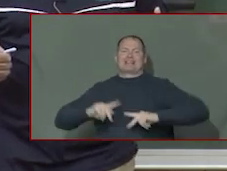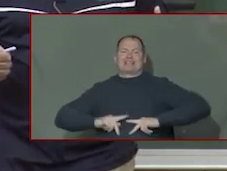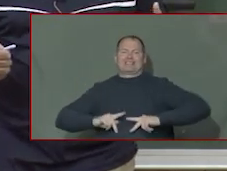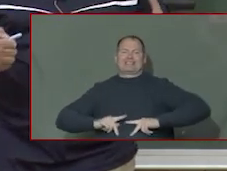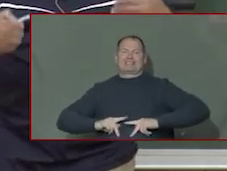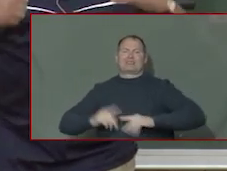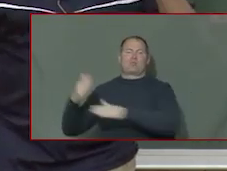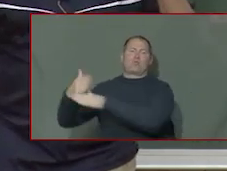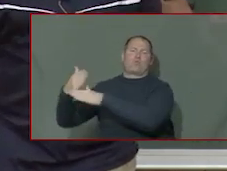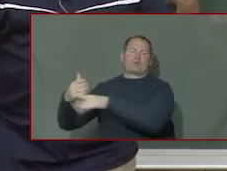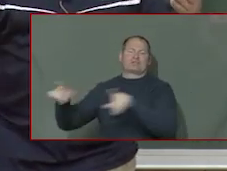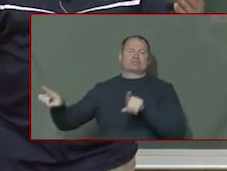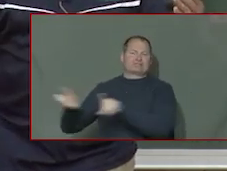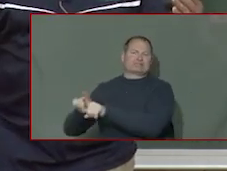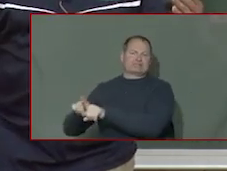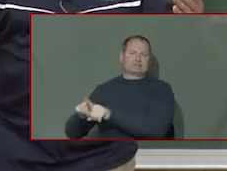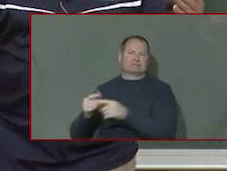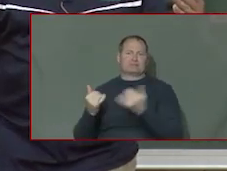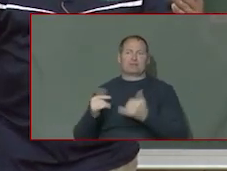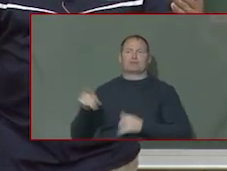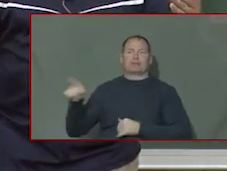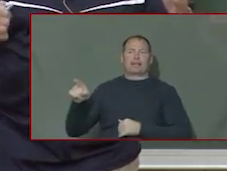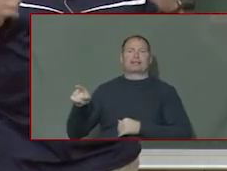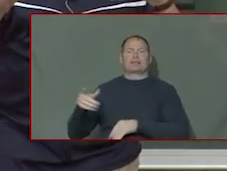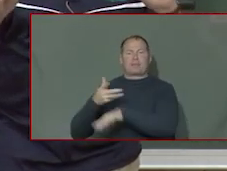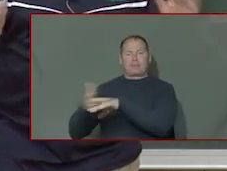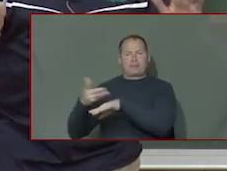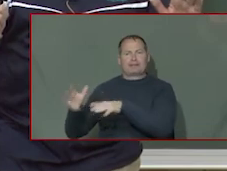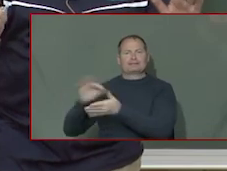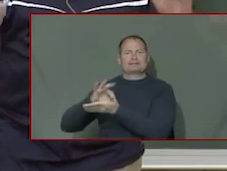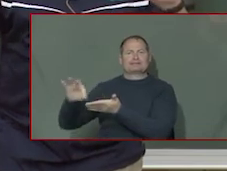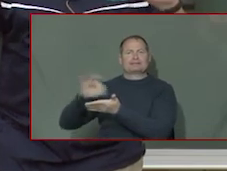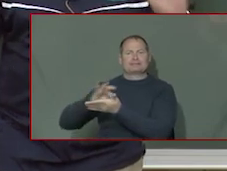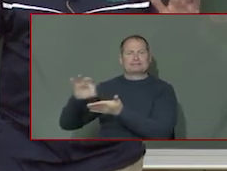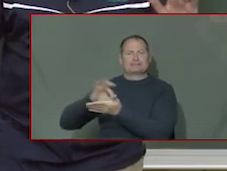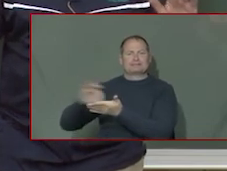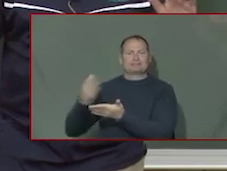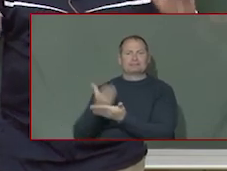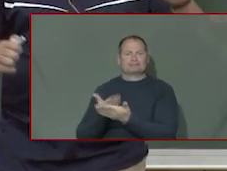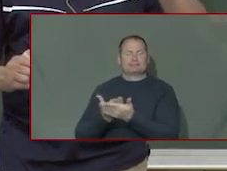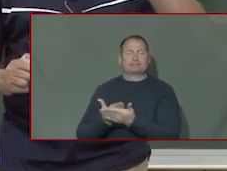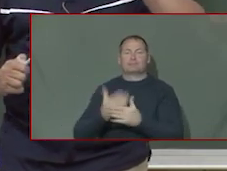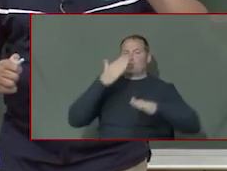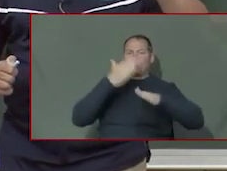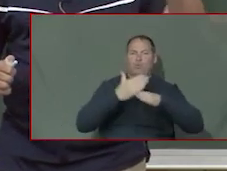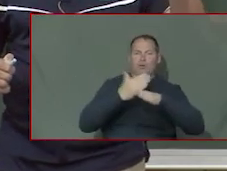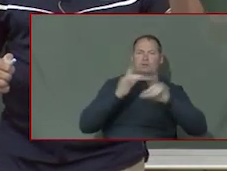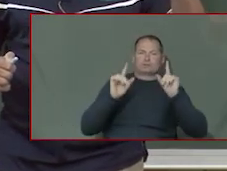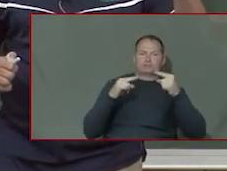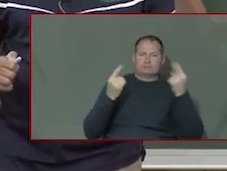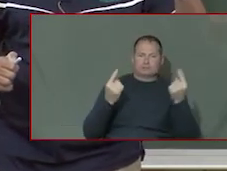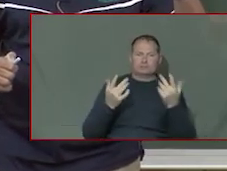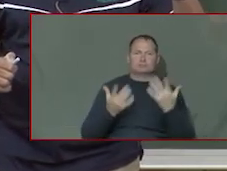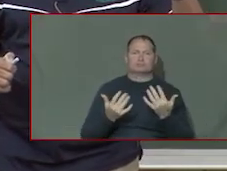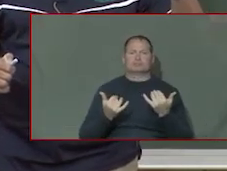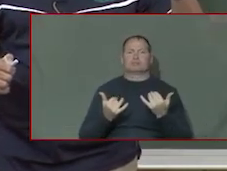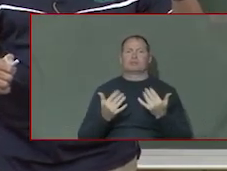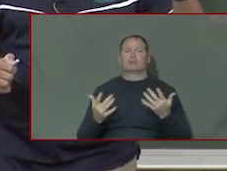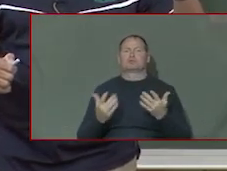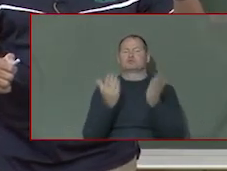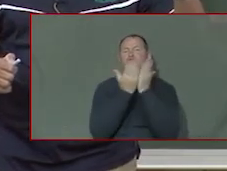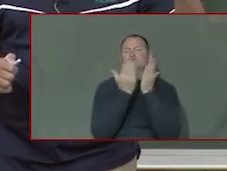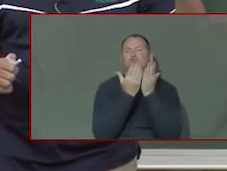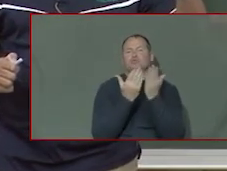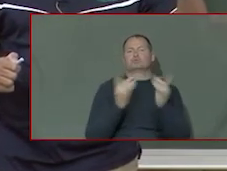anymore. I've met many people like that. They cannot go to school, they cannot work, because every second day they must spend half a day in